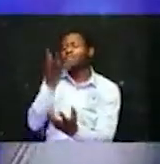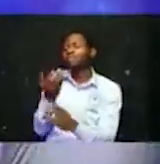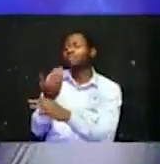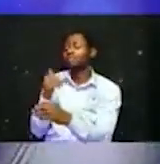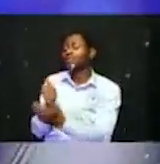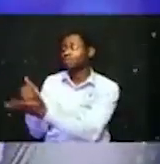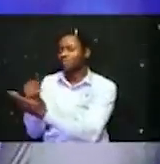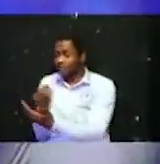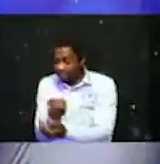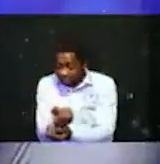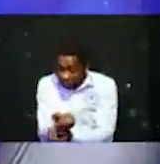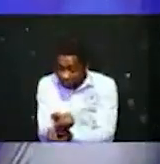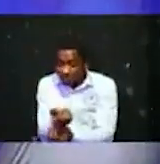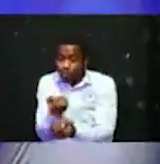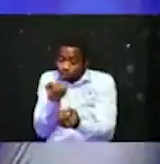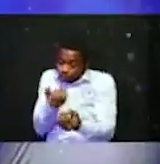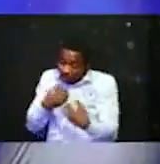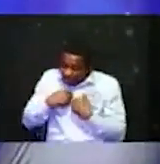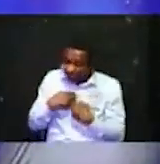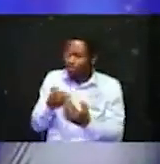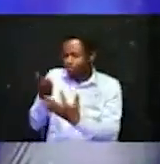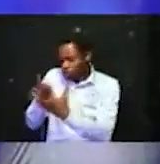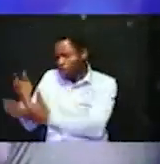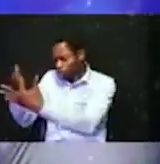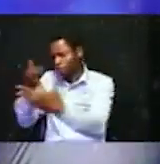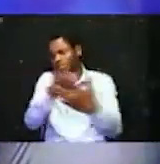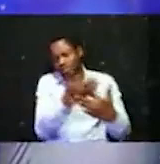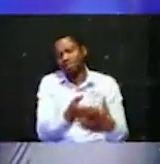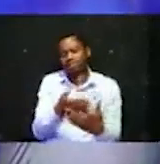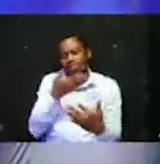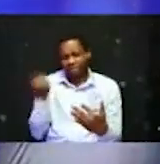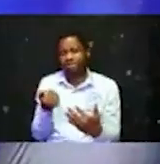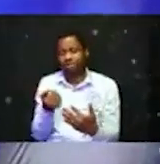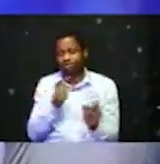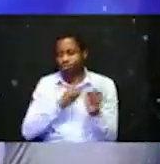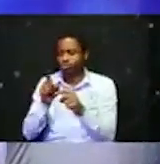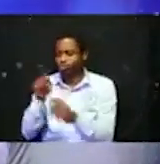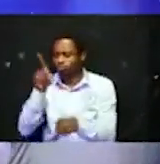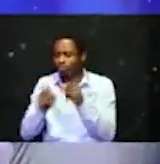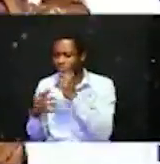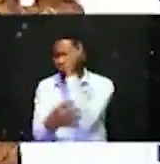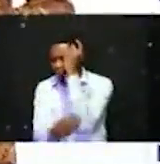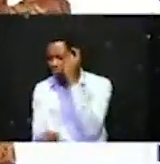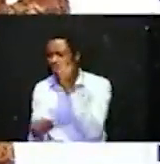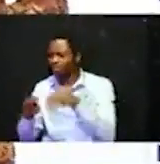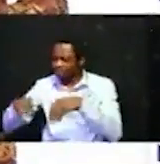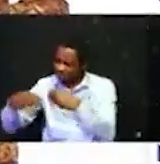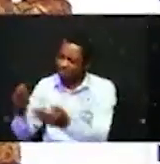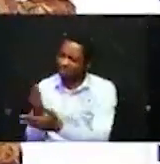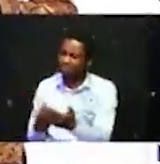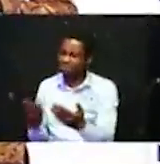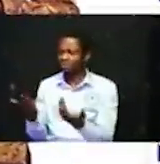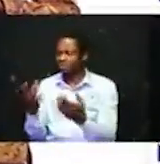can. Go to the poor and vulnerable and then give them something. Feed them, help them, bind their